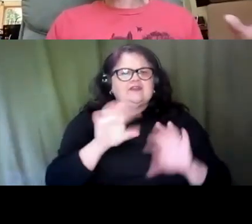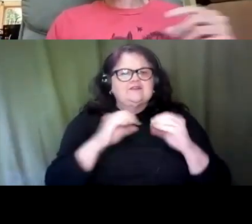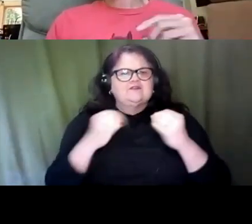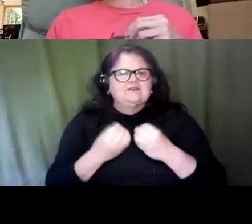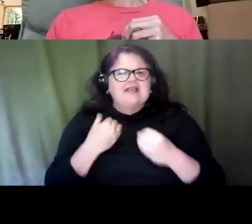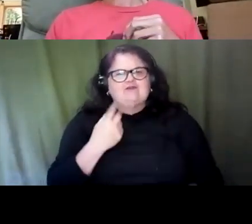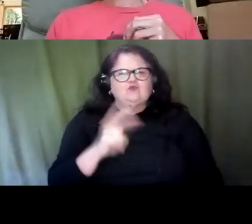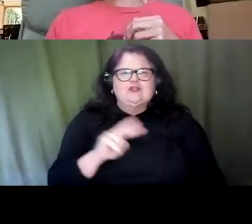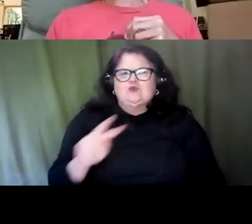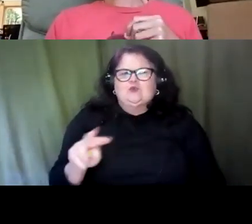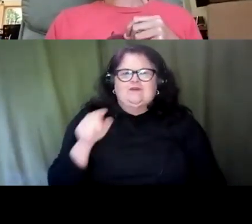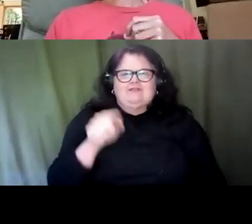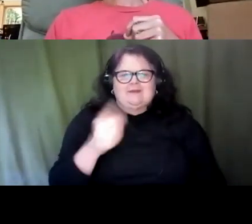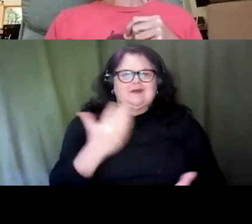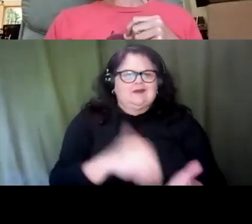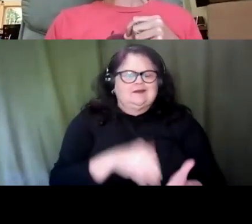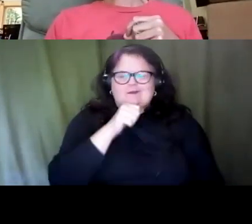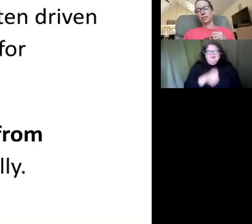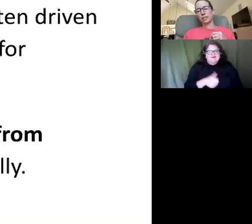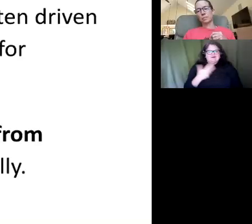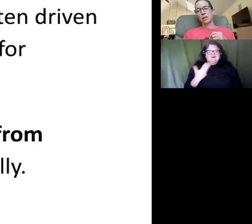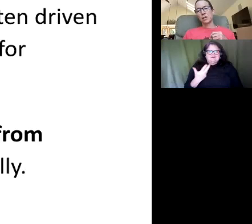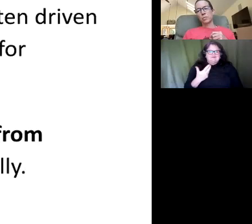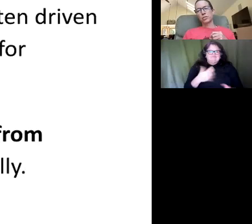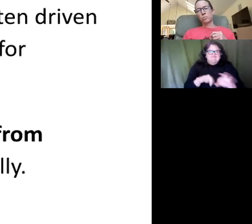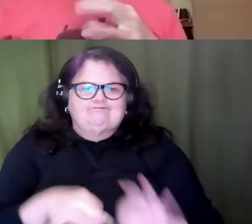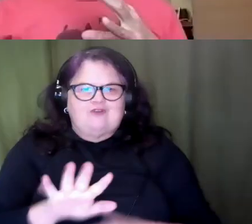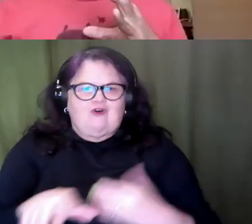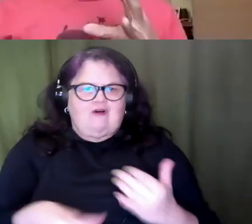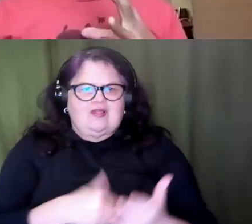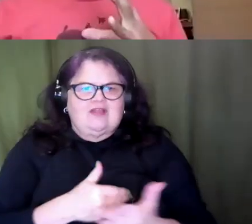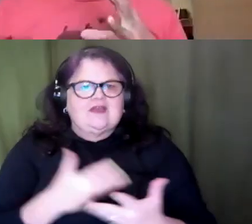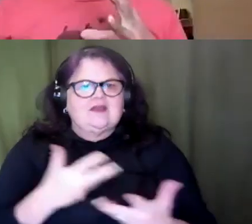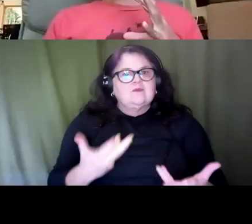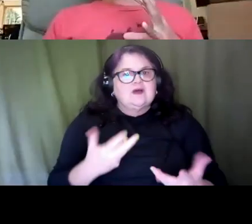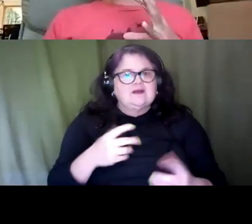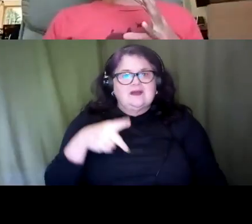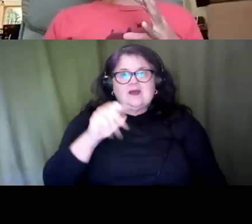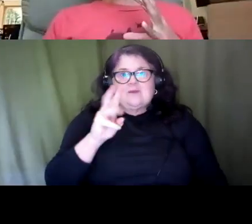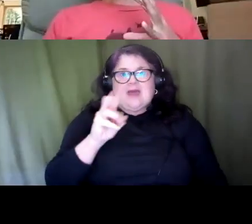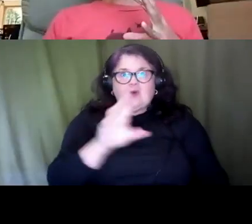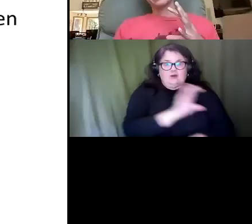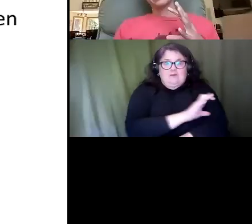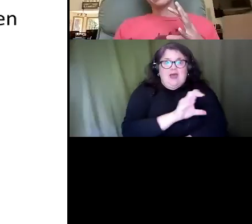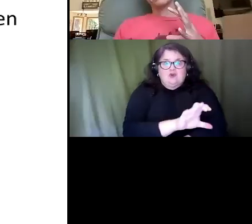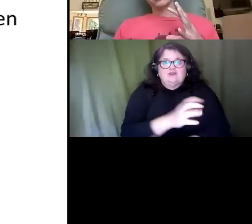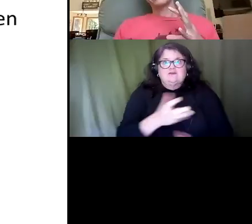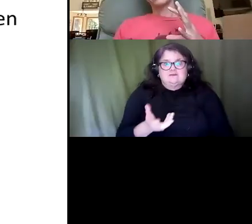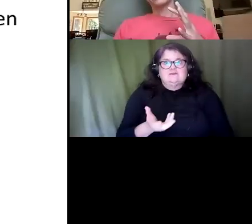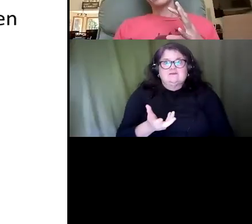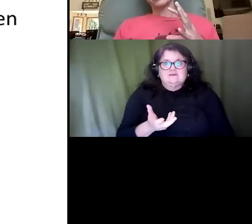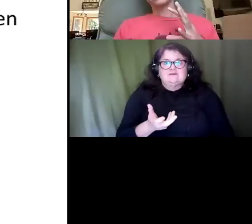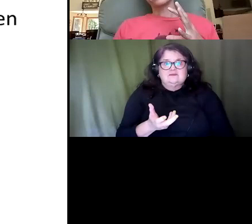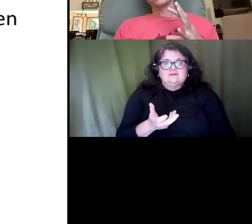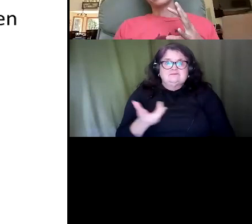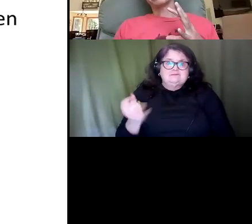22 of them. Again, I'm not going to land on all of them, but just, the thing about power, by the way, is, just